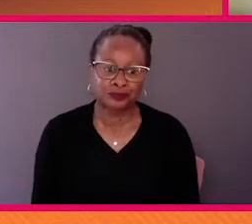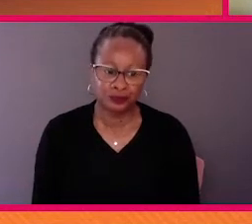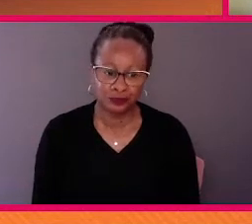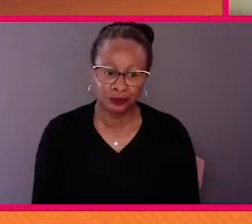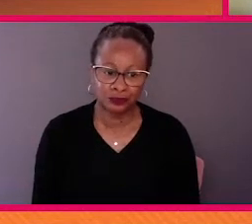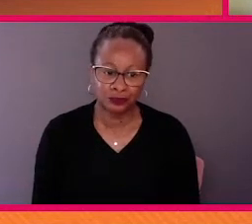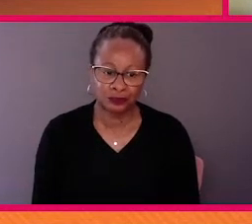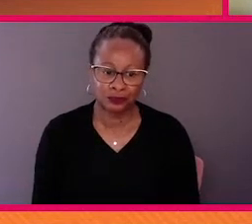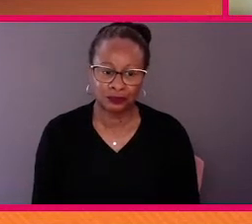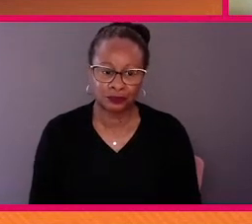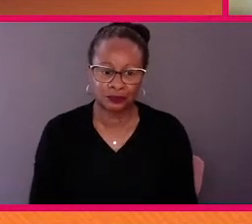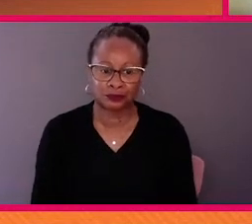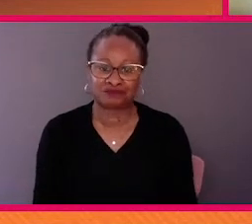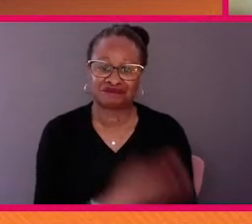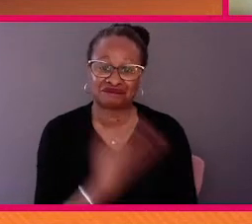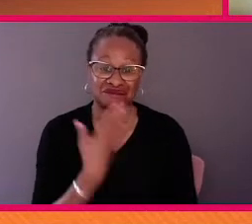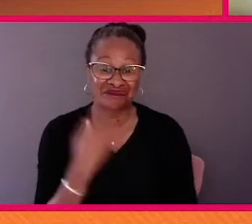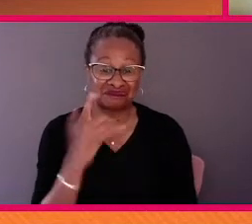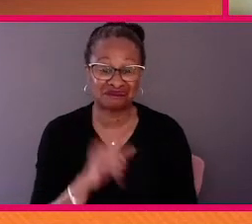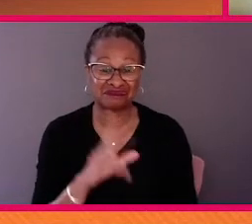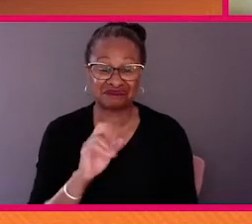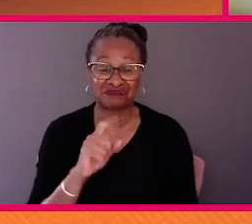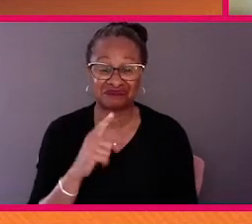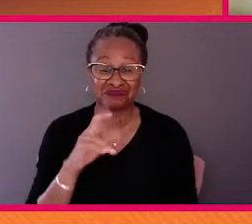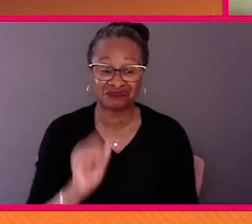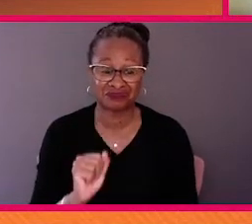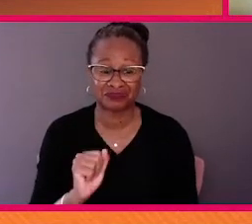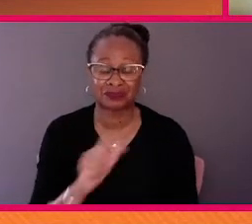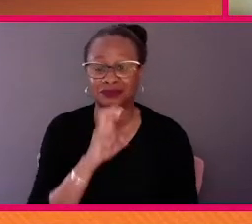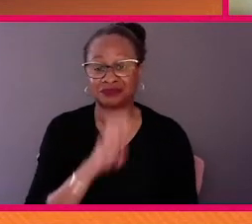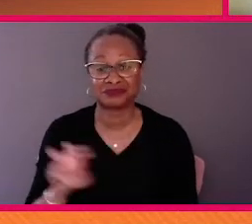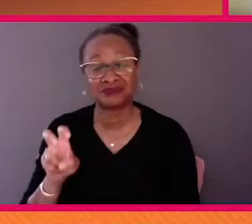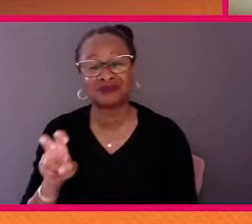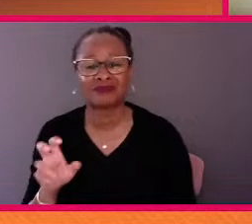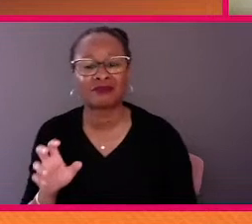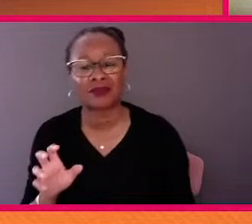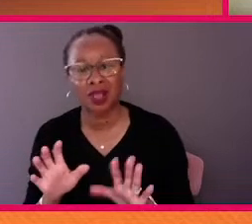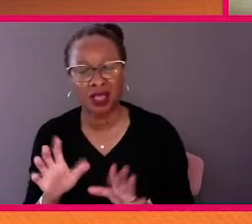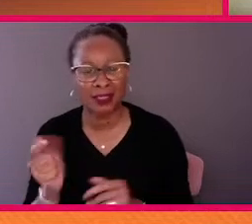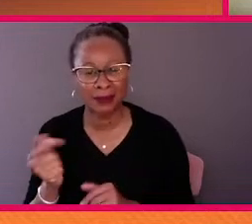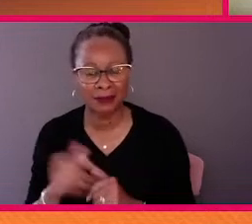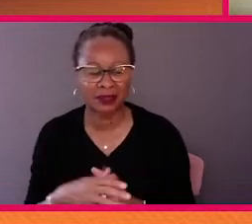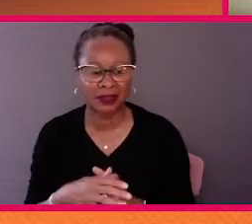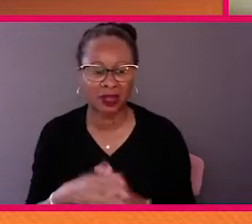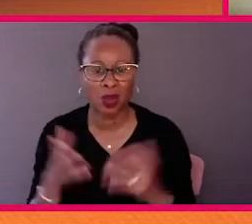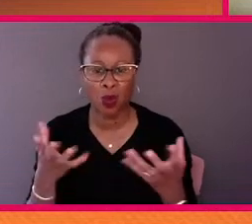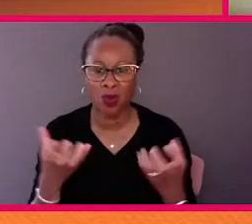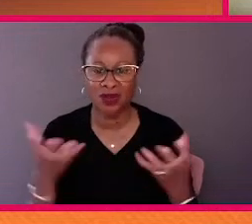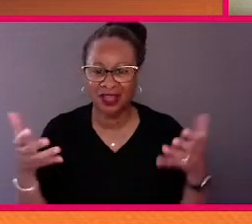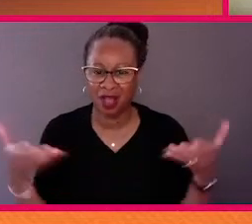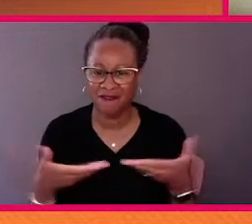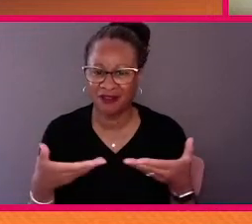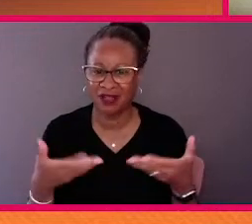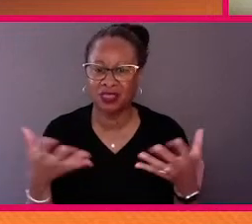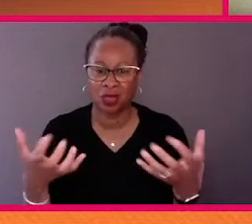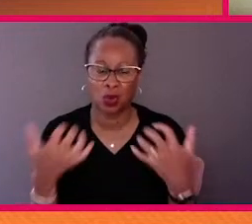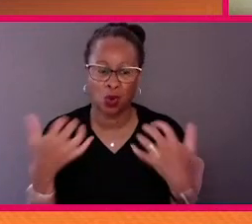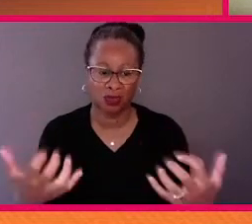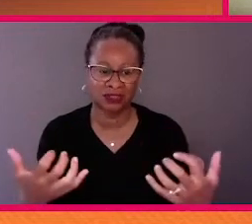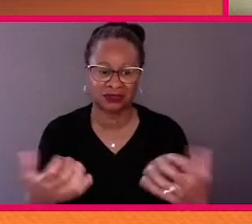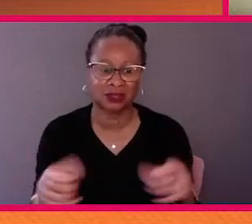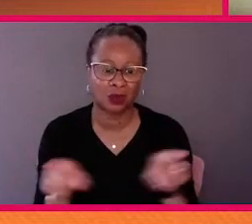Thank you so much for that, Ursula. I am going to switch gears here, but I really want to invite the audience as well as, you know,